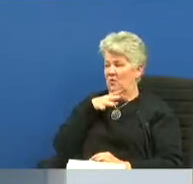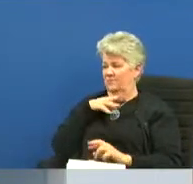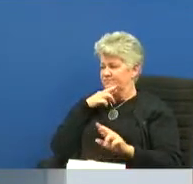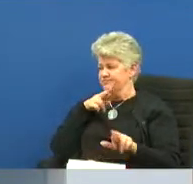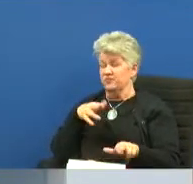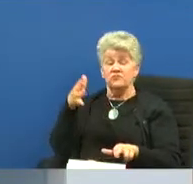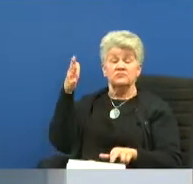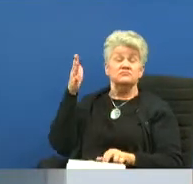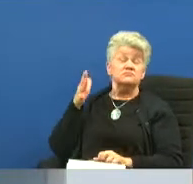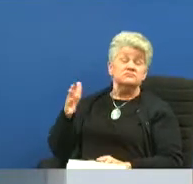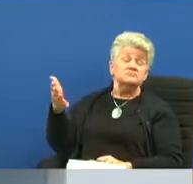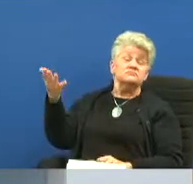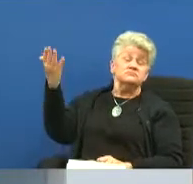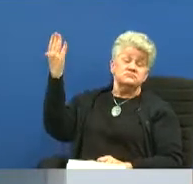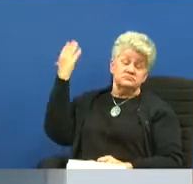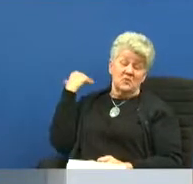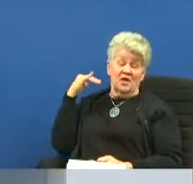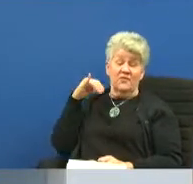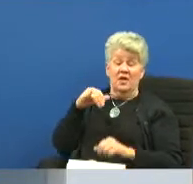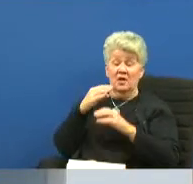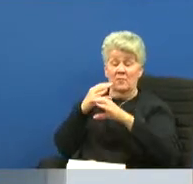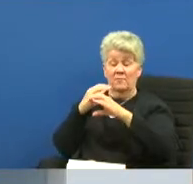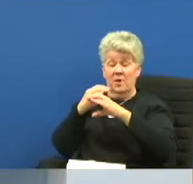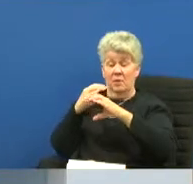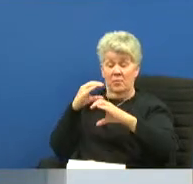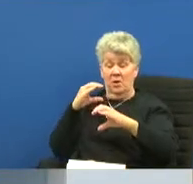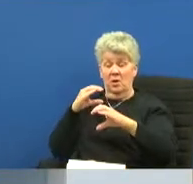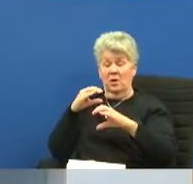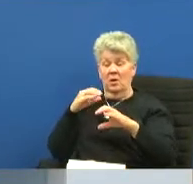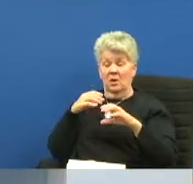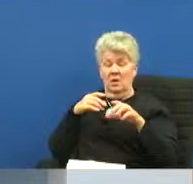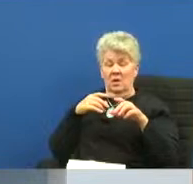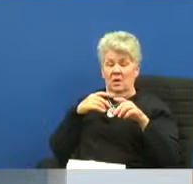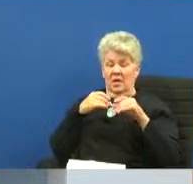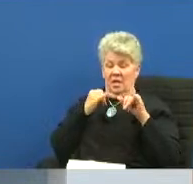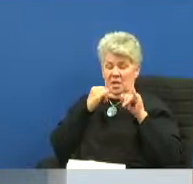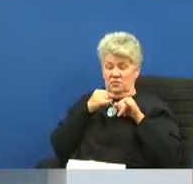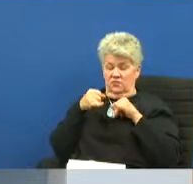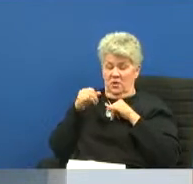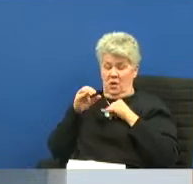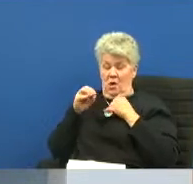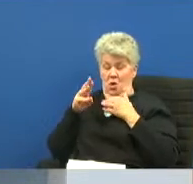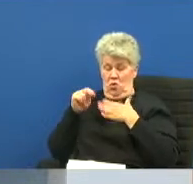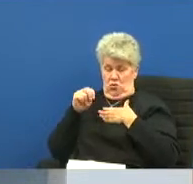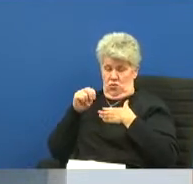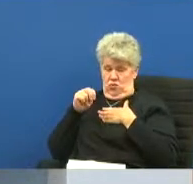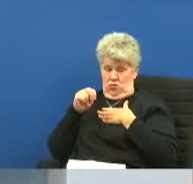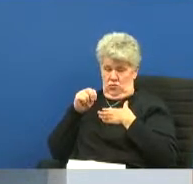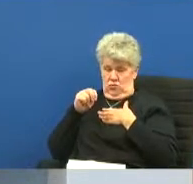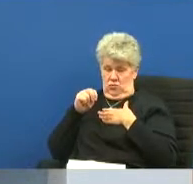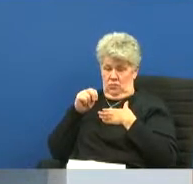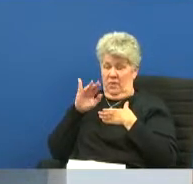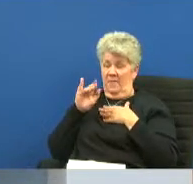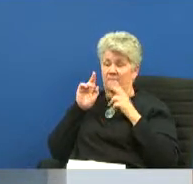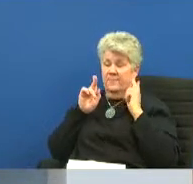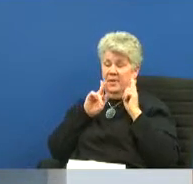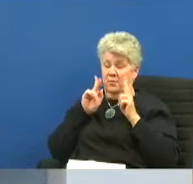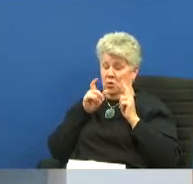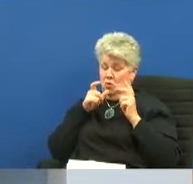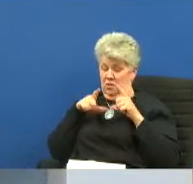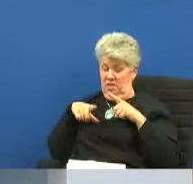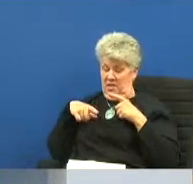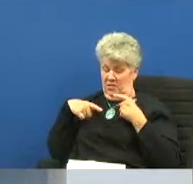home park in the past, those mobile homes were individually owned by the tenants who lived, by the people who lived in